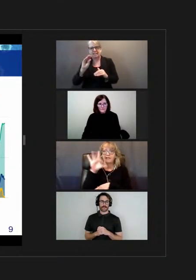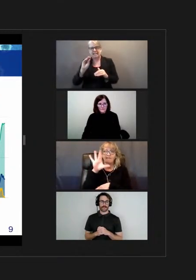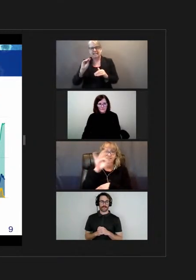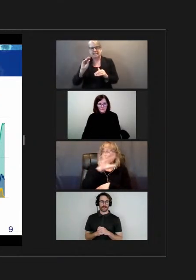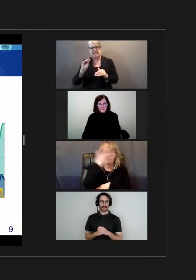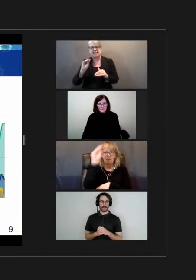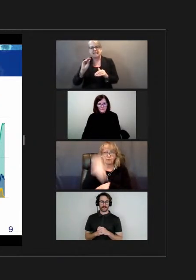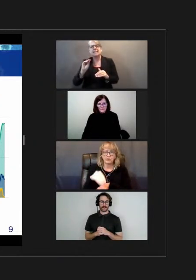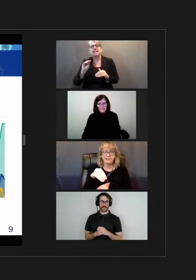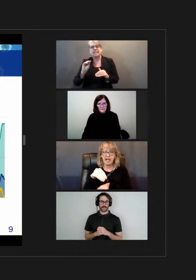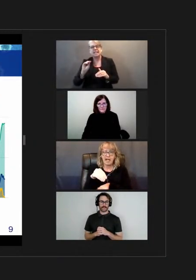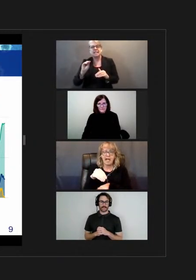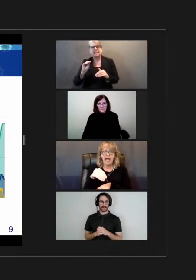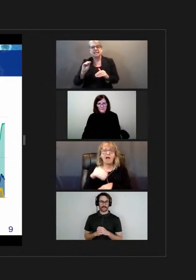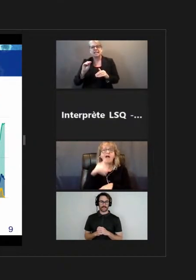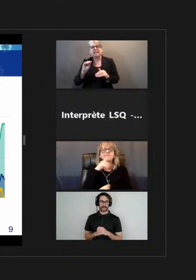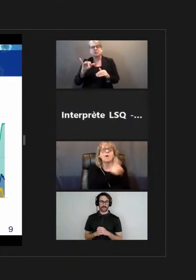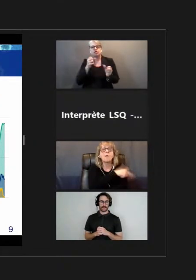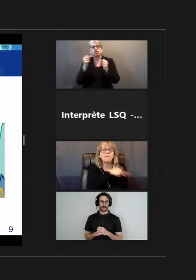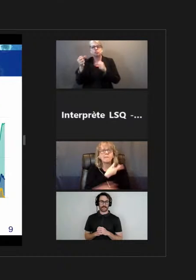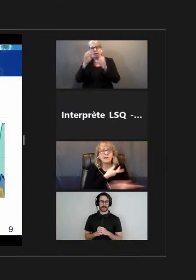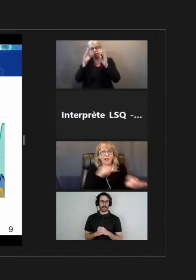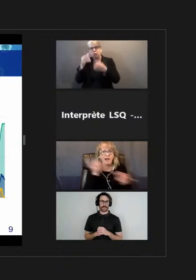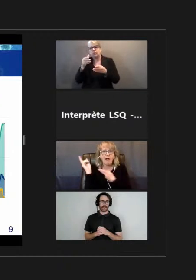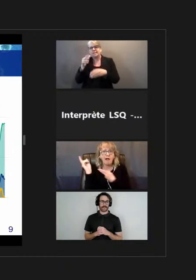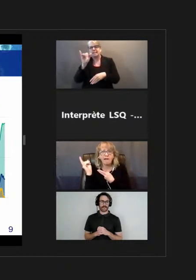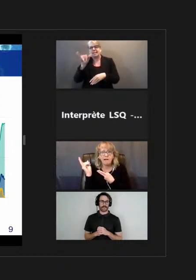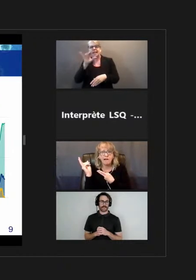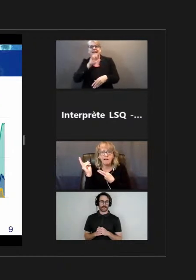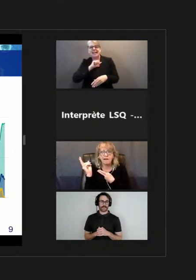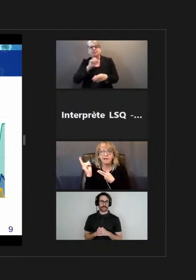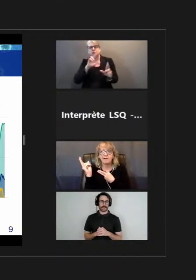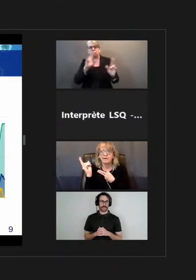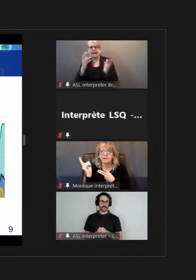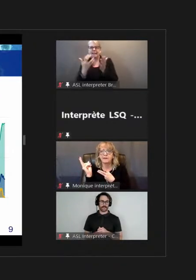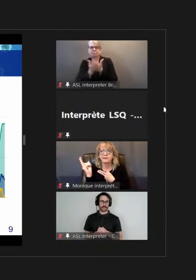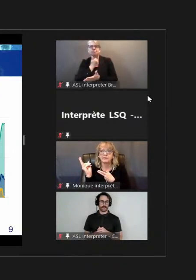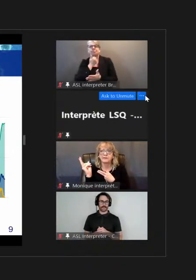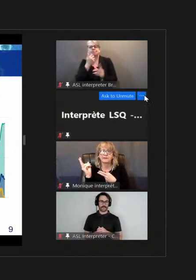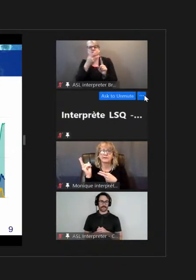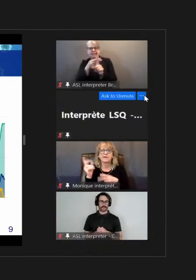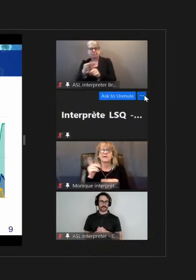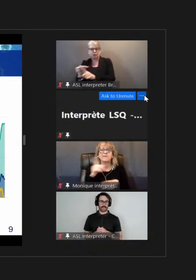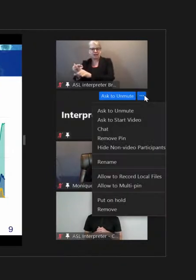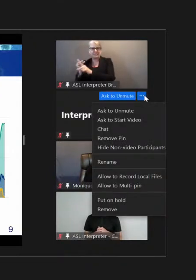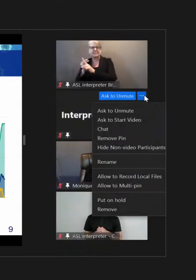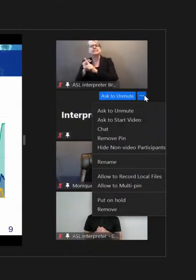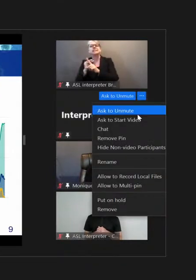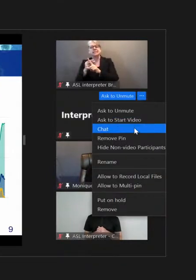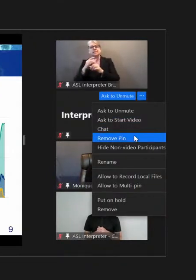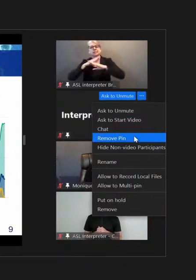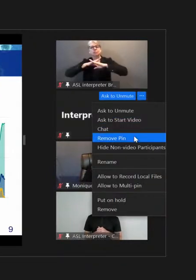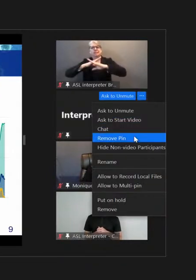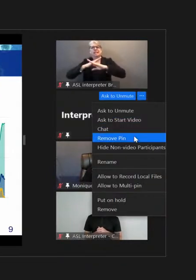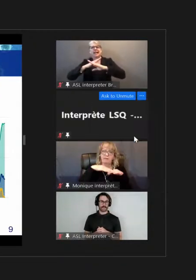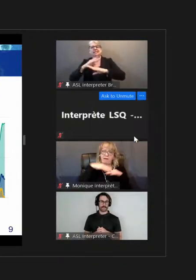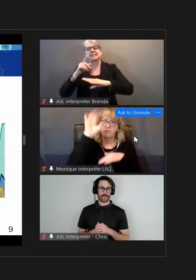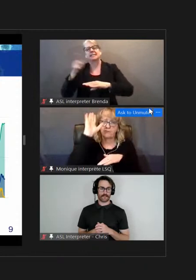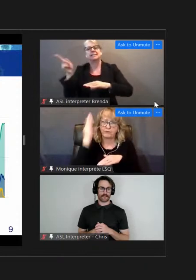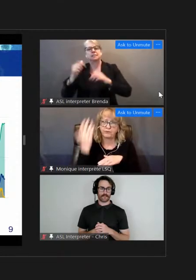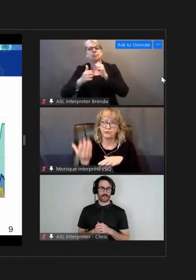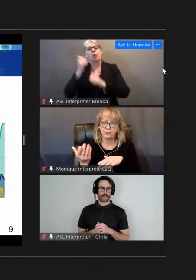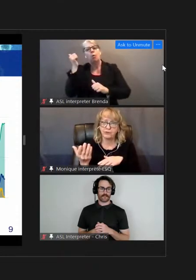that's why we're focusing on that age group for immunizations, so that we can protect those who are most